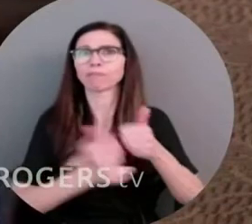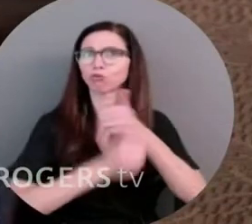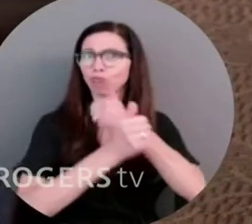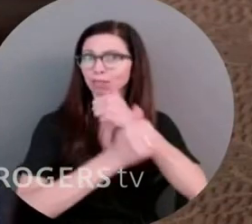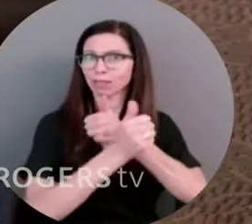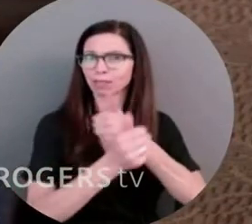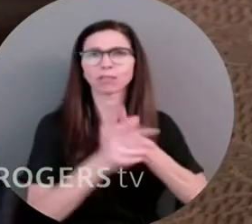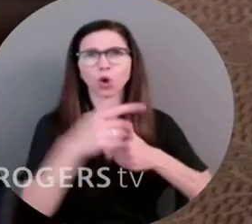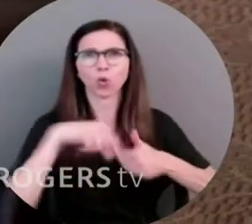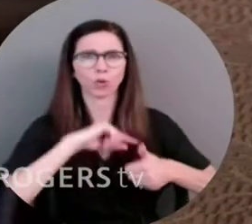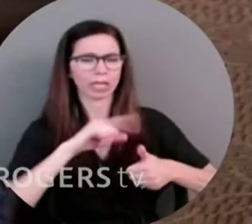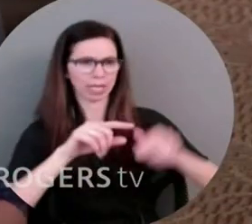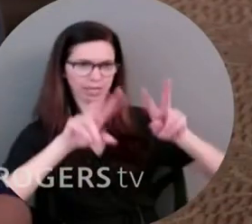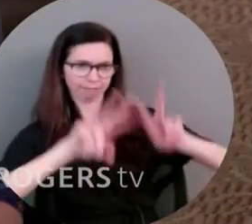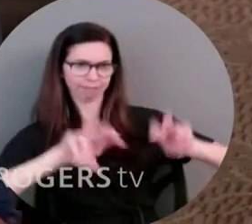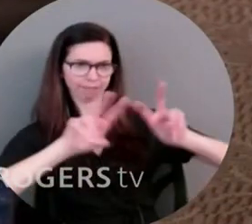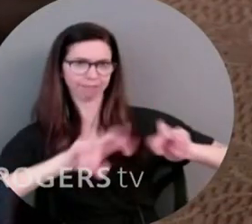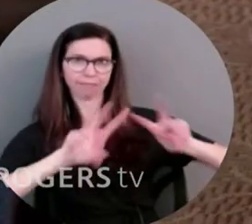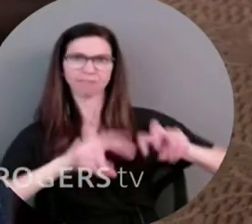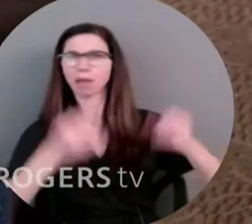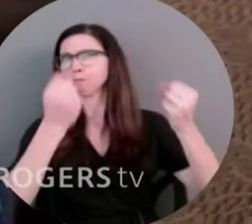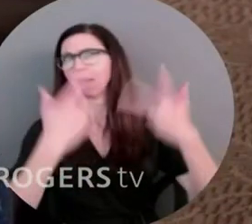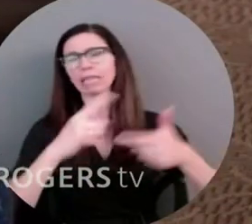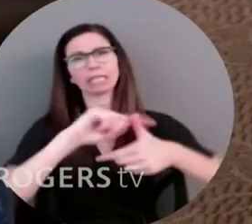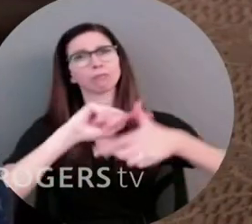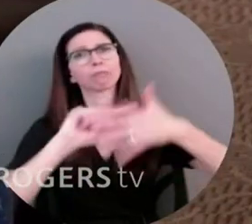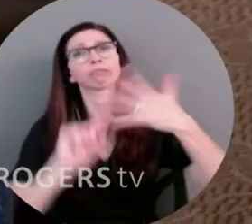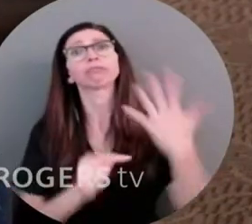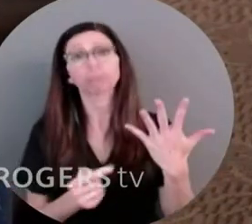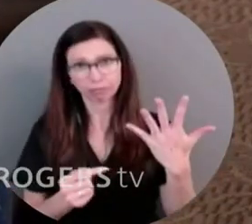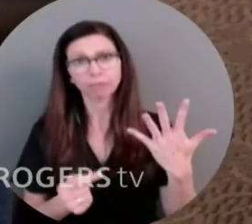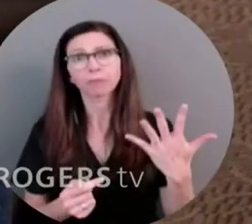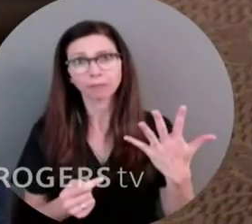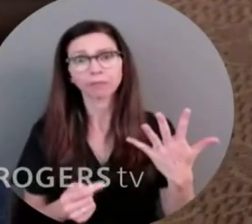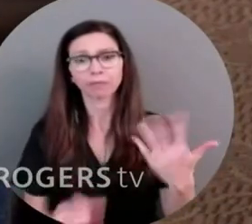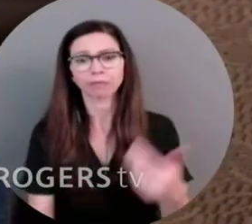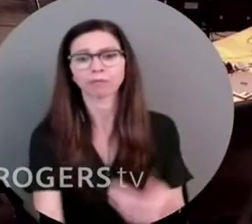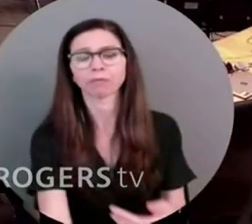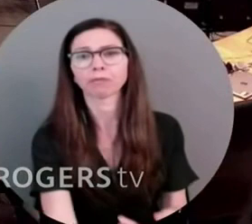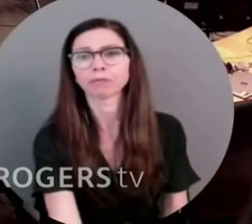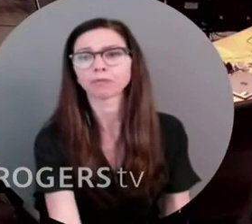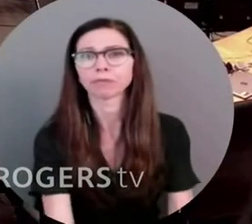of how we decide where we need more access to testing.